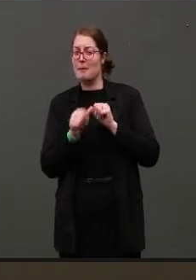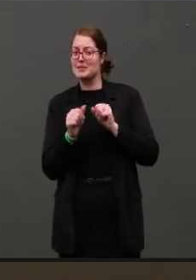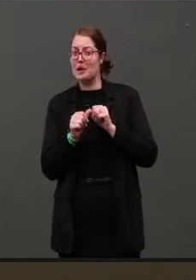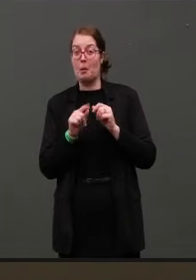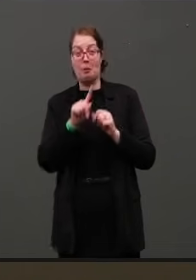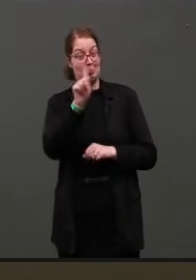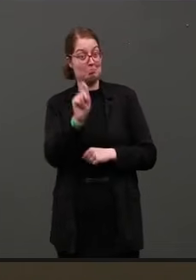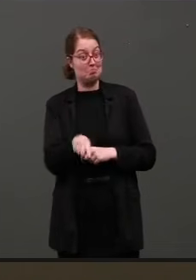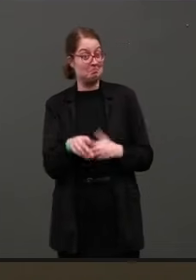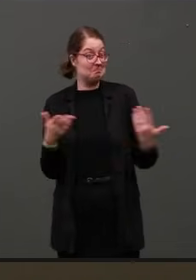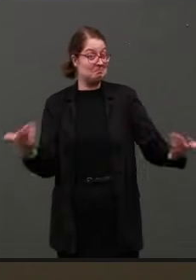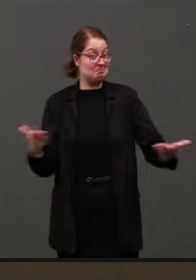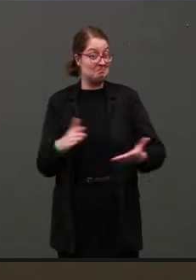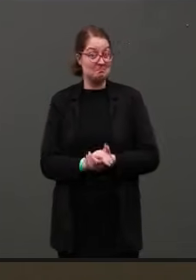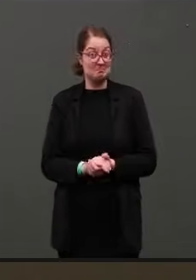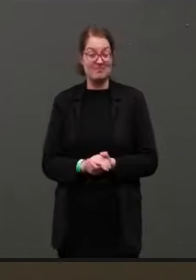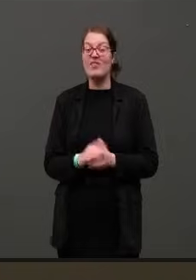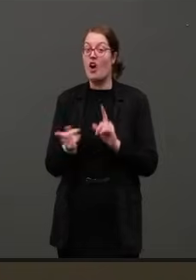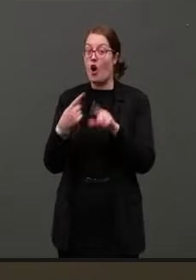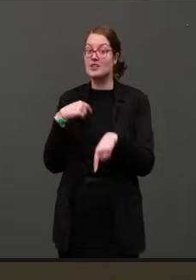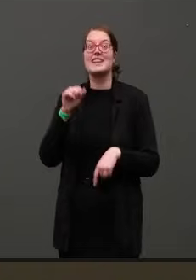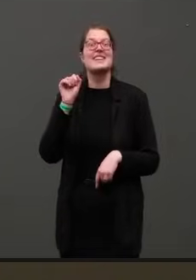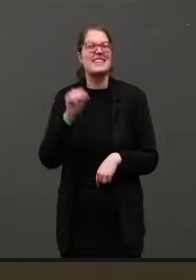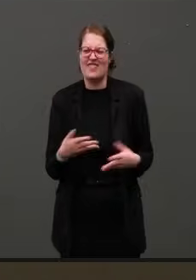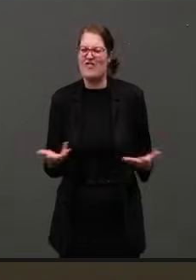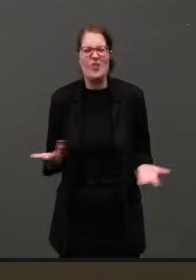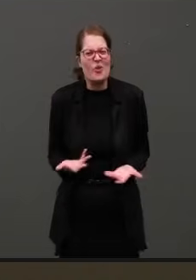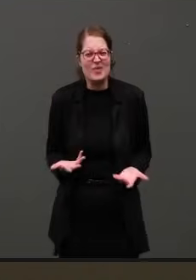To which the answer, by the way, is yes, of course it does.